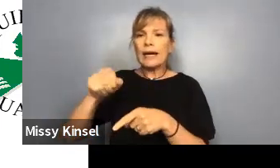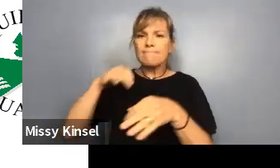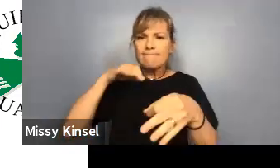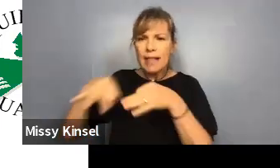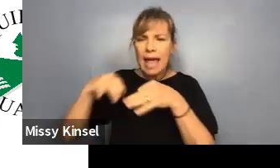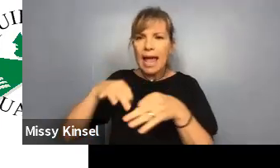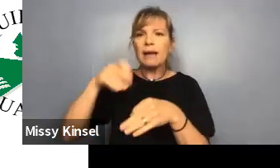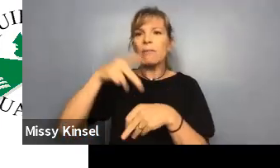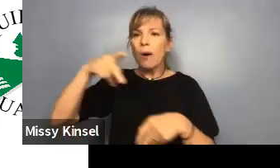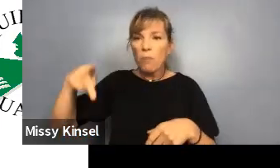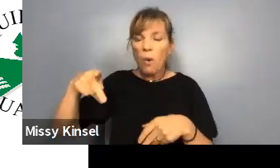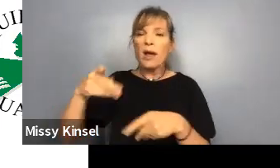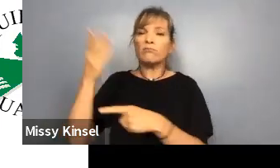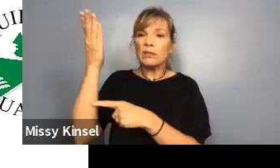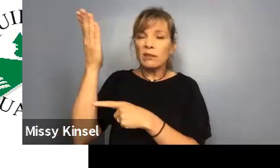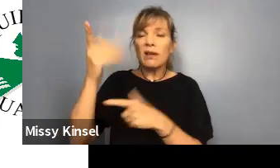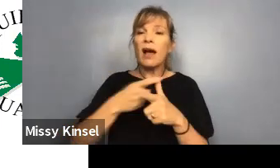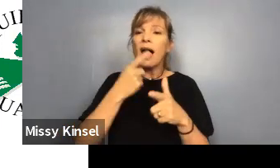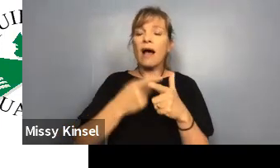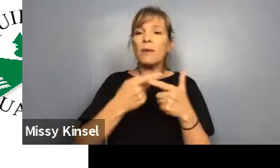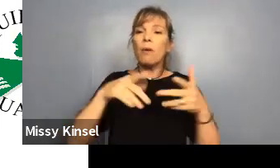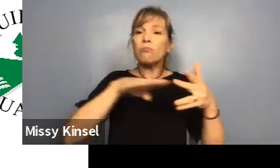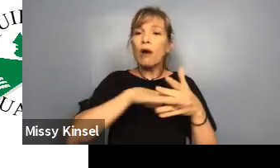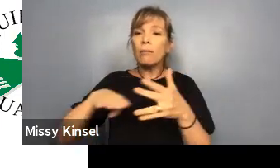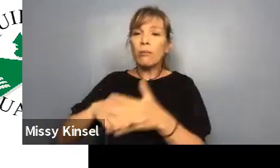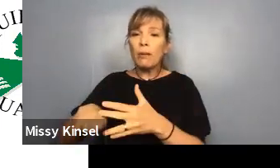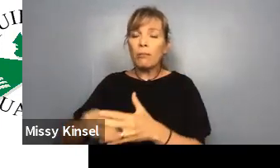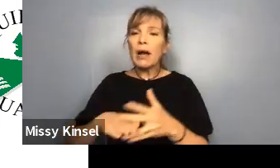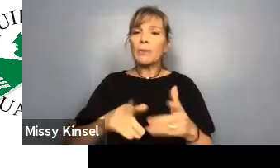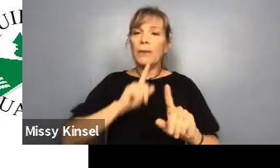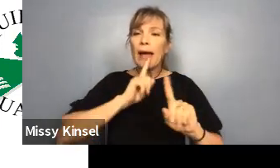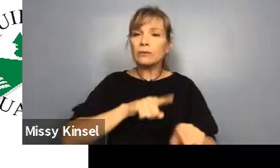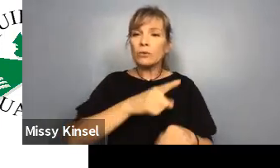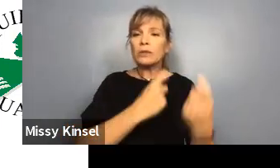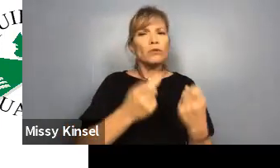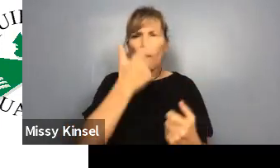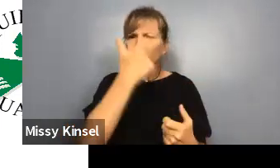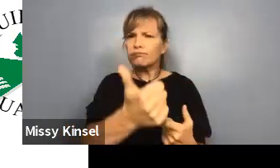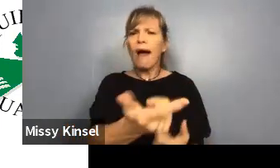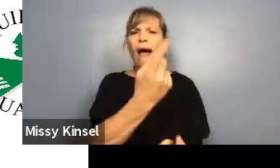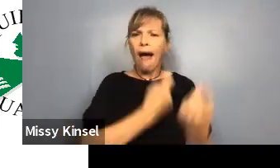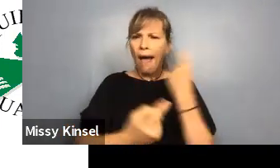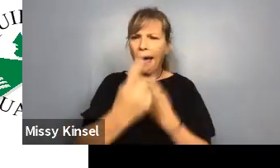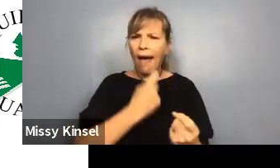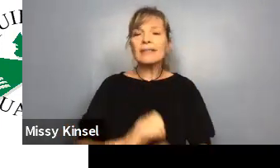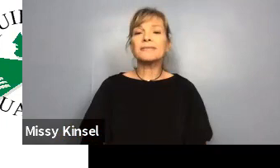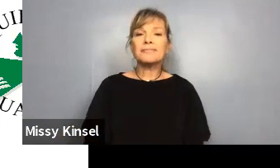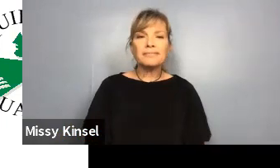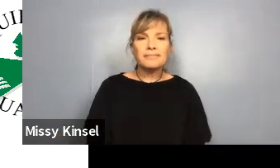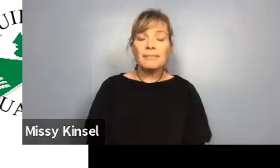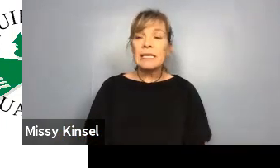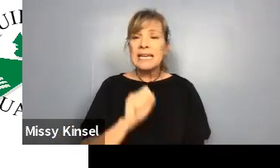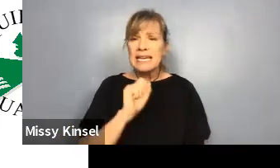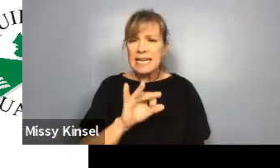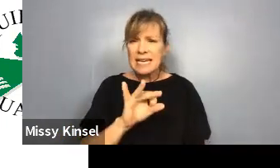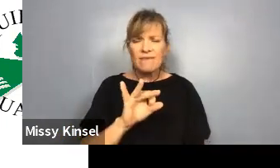our presentation, and we'll take a couple breaks to answer your questions. So please send those in as they come along. If you're having